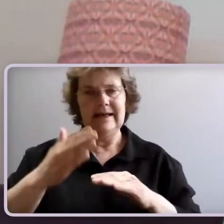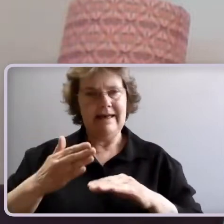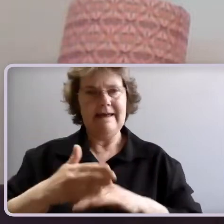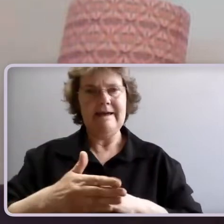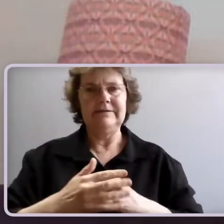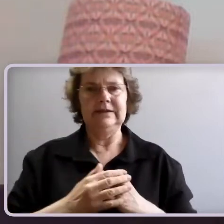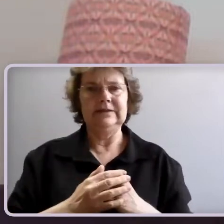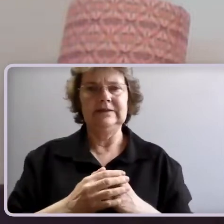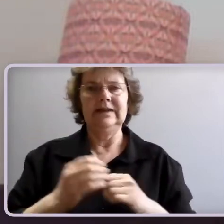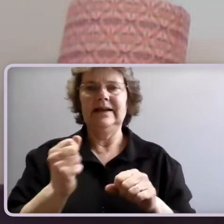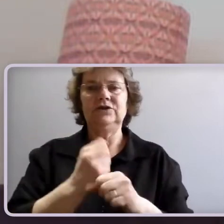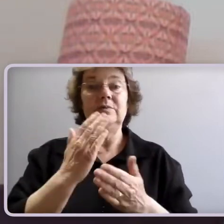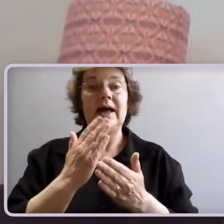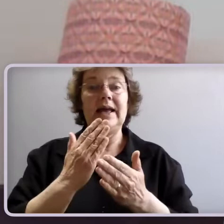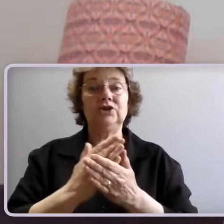prison systems, where we do have a